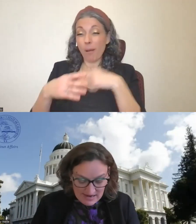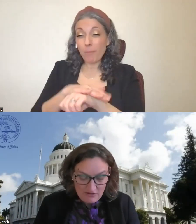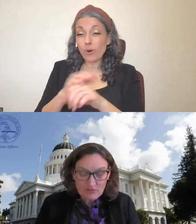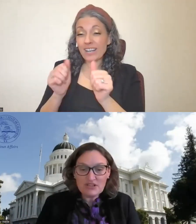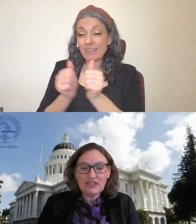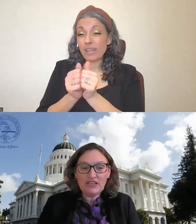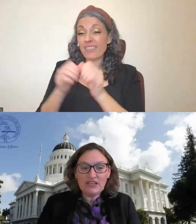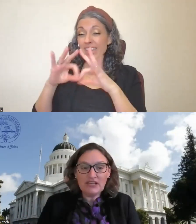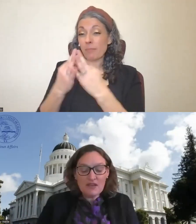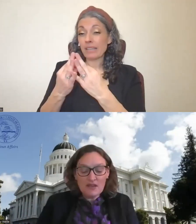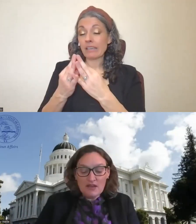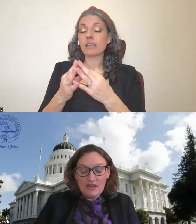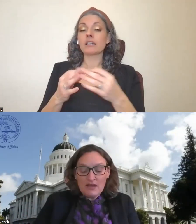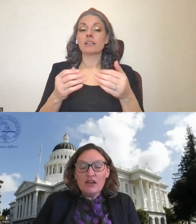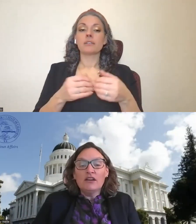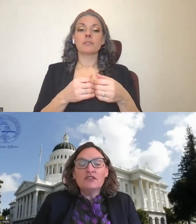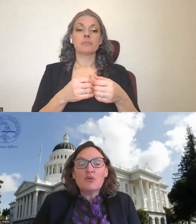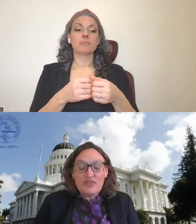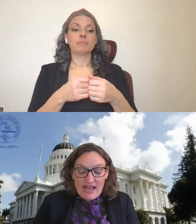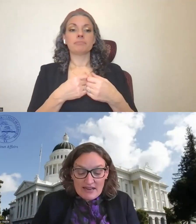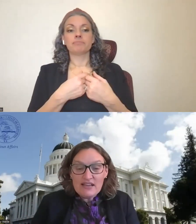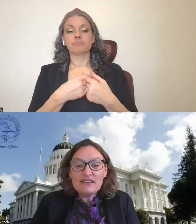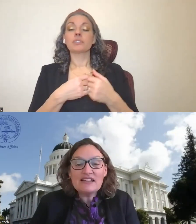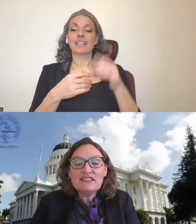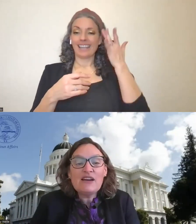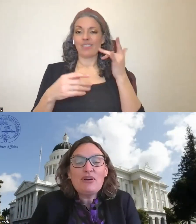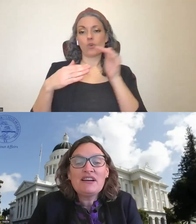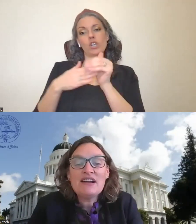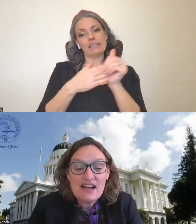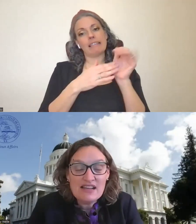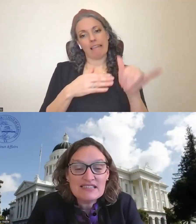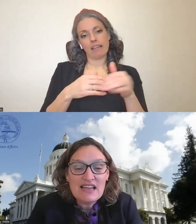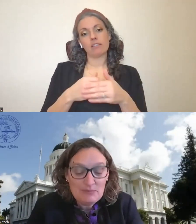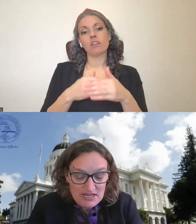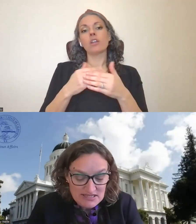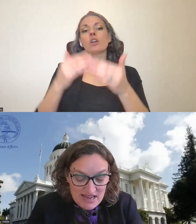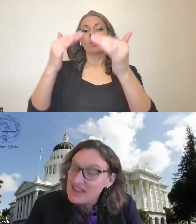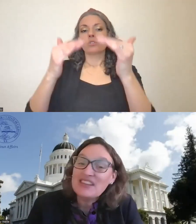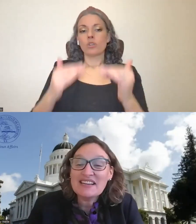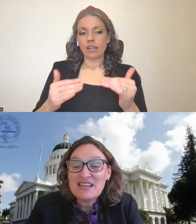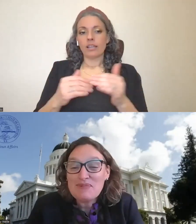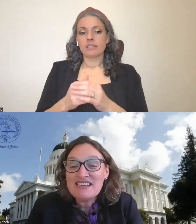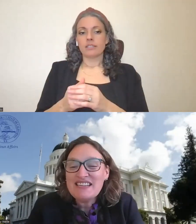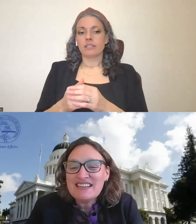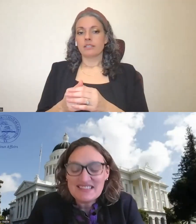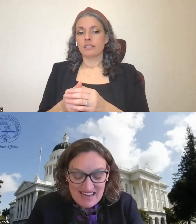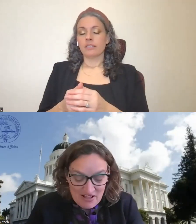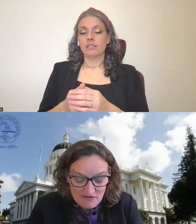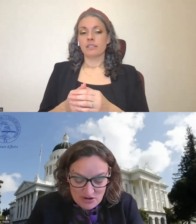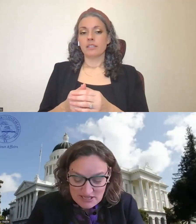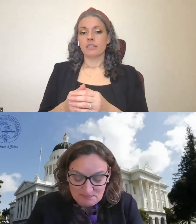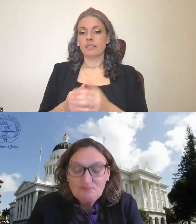again, California leading. So with that, next step, next slide, please. The next step indeed